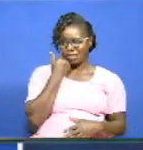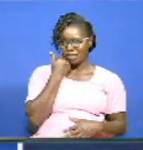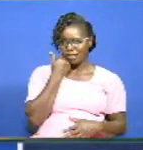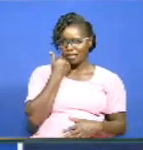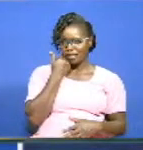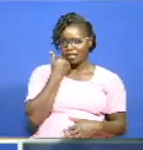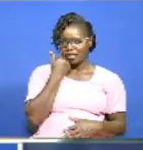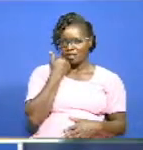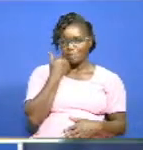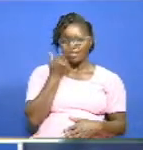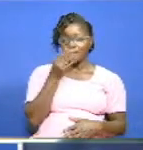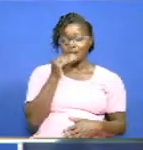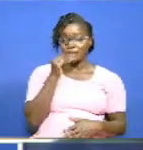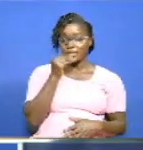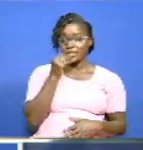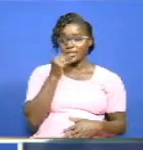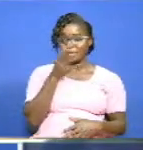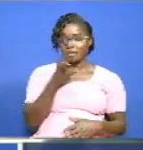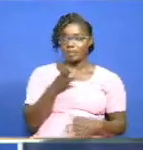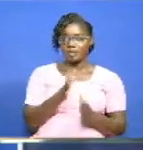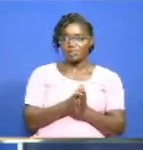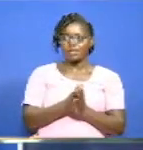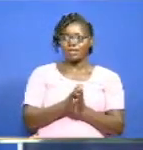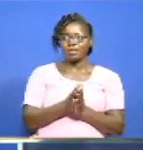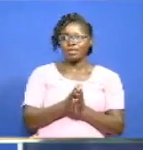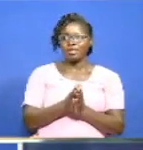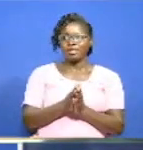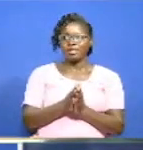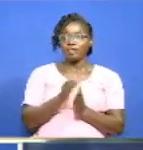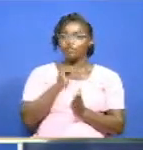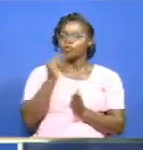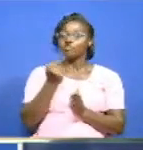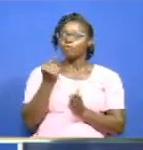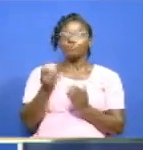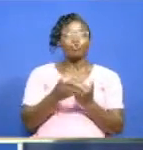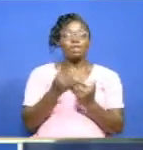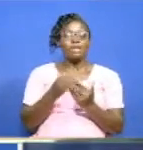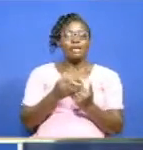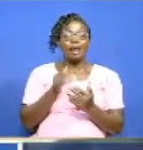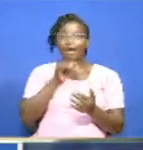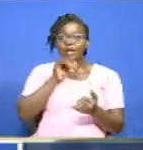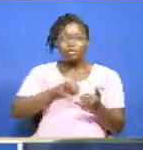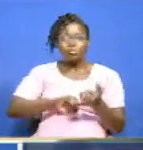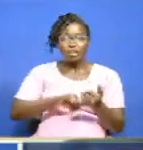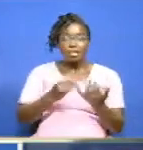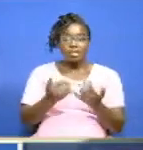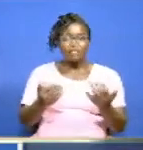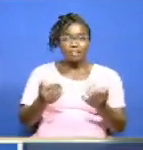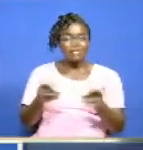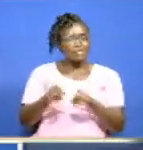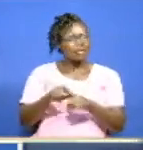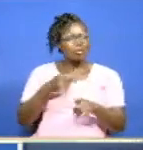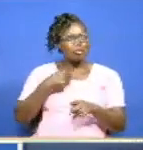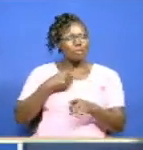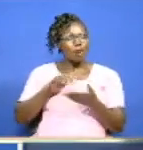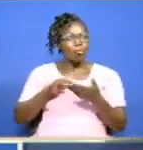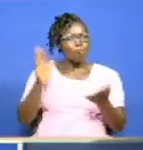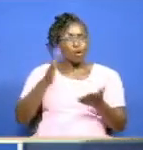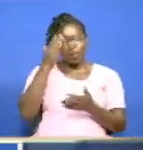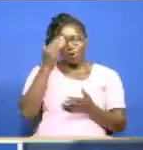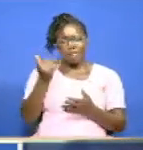Sitasemako kitu lakini mlezi wangu hakulea Geoffrey peke yake na watoto wake. Alilea mimi Saidi. Kwa